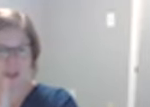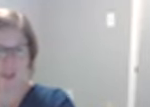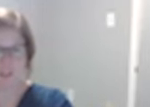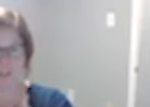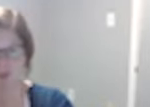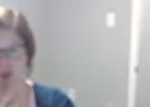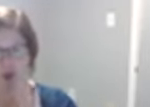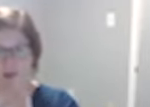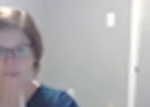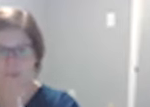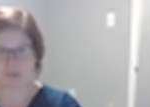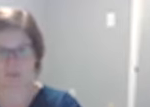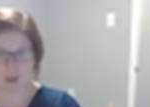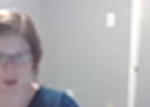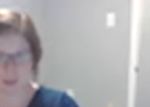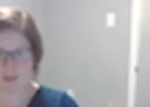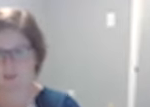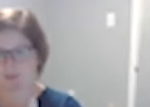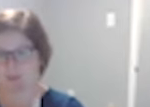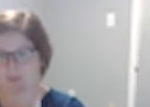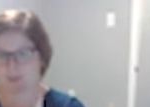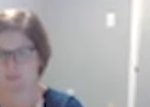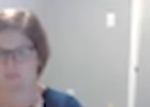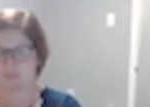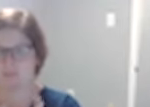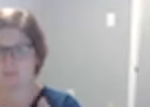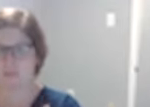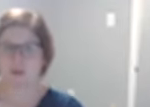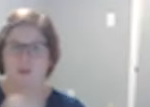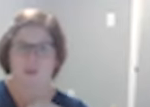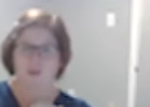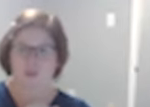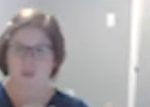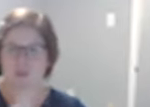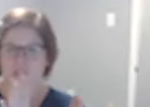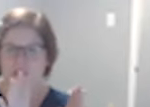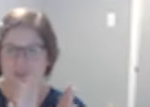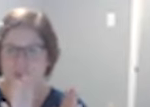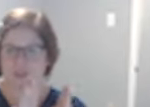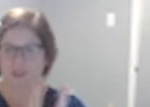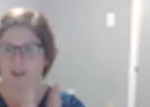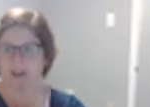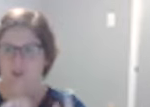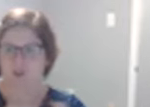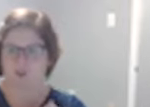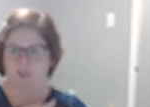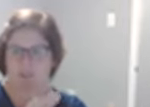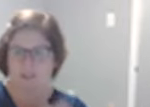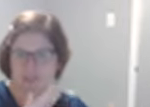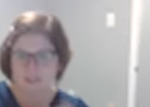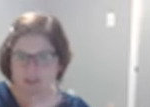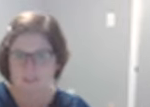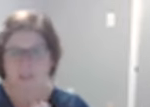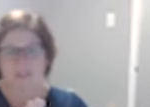then sometimes my lab kind of senior asked me to clean the clean rooms and lab, and then arrange